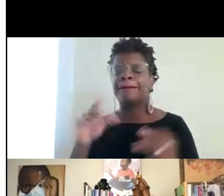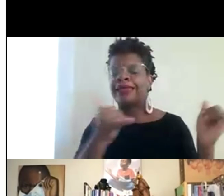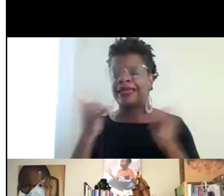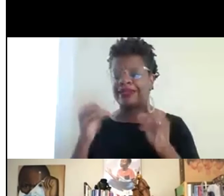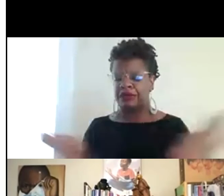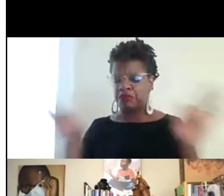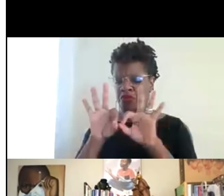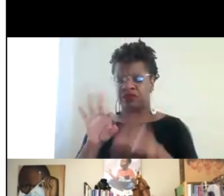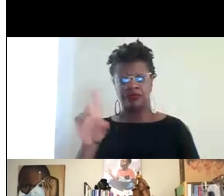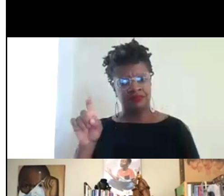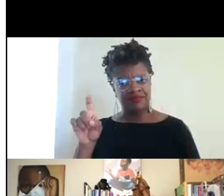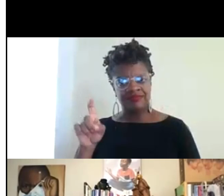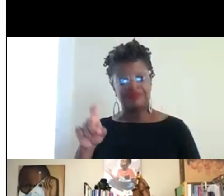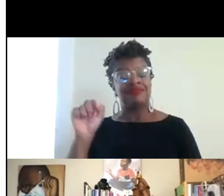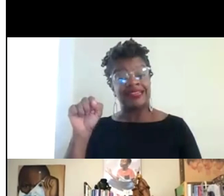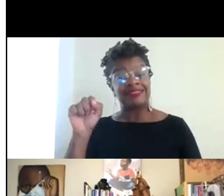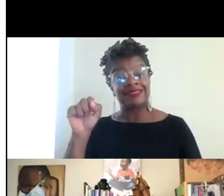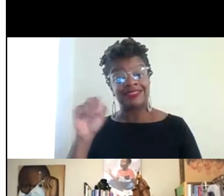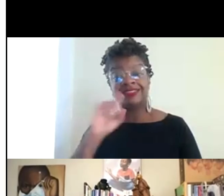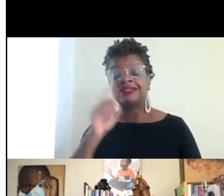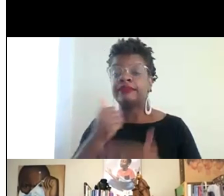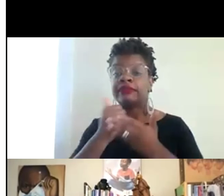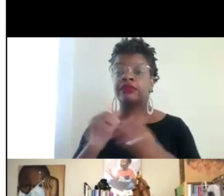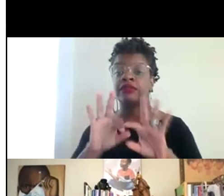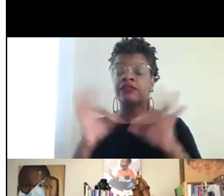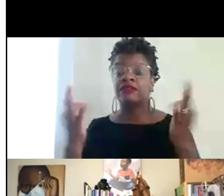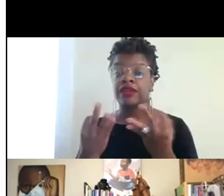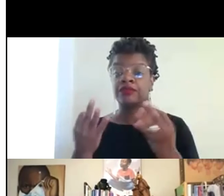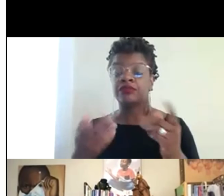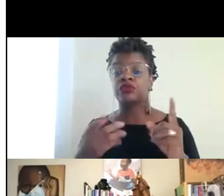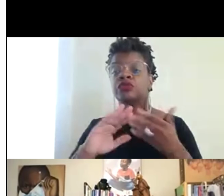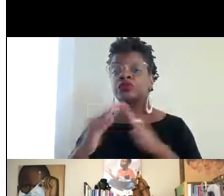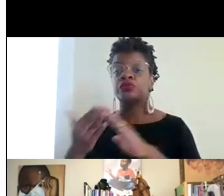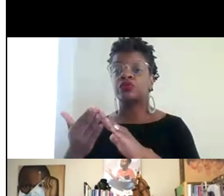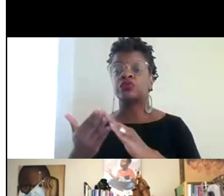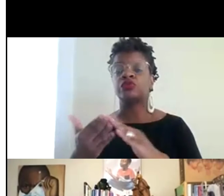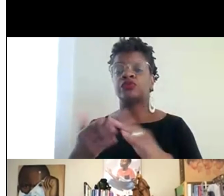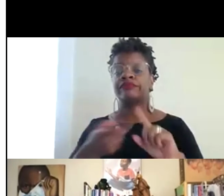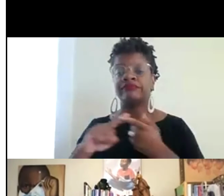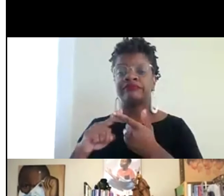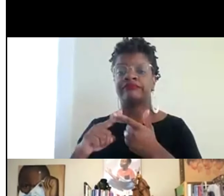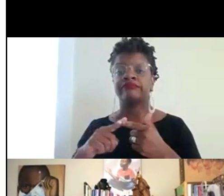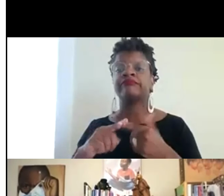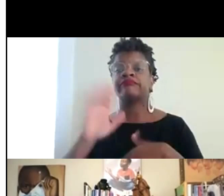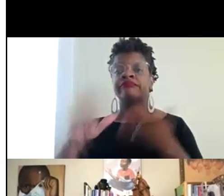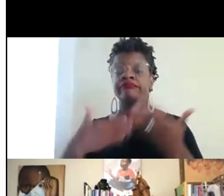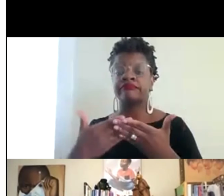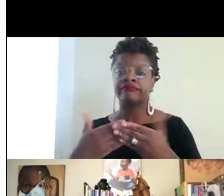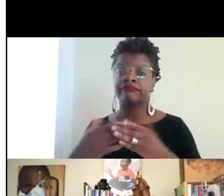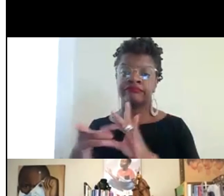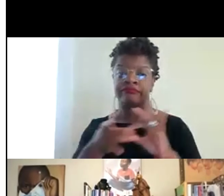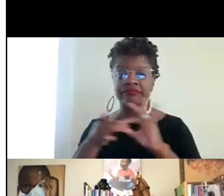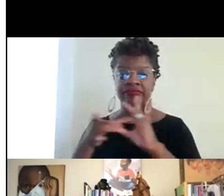well-rounded children, families, and communities. And so reflect on this quote as we move forward. So